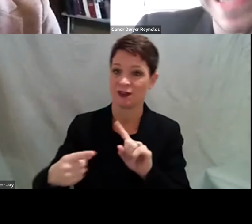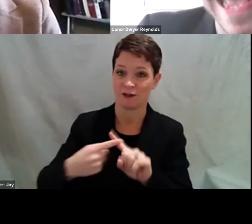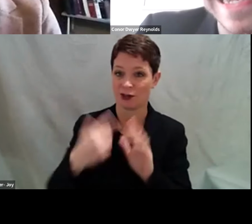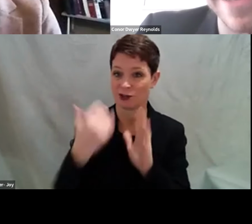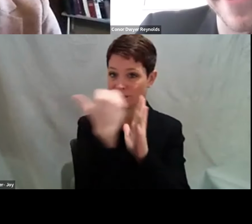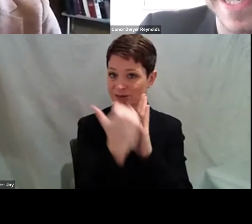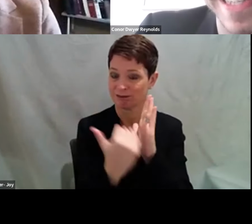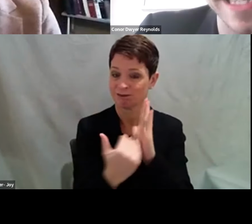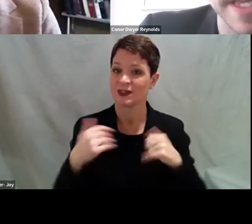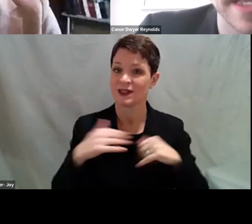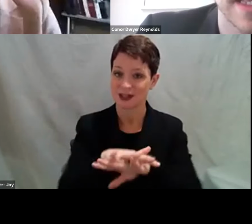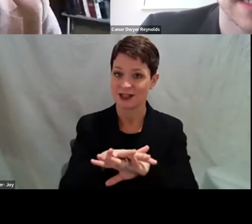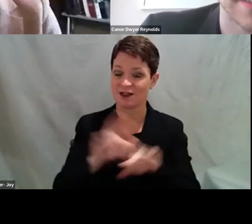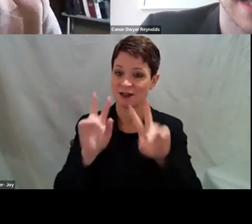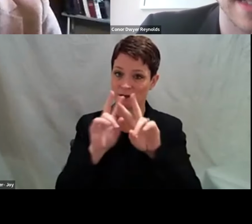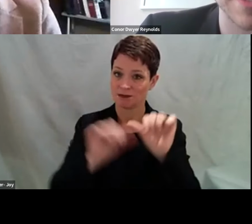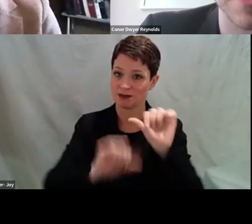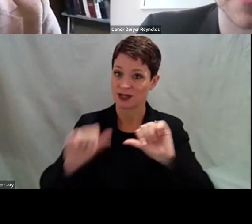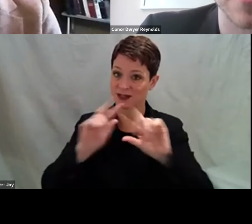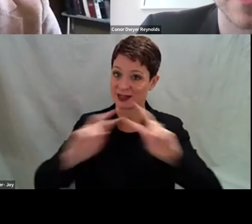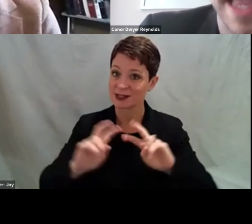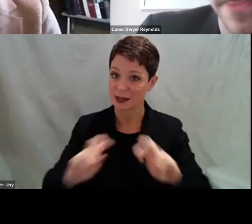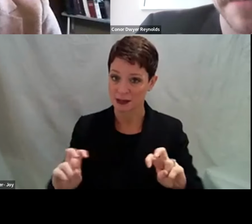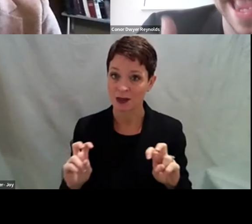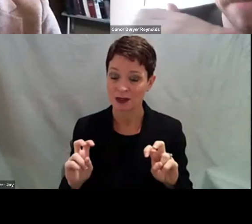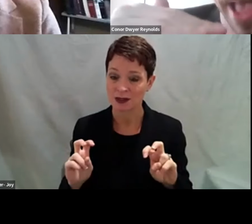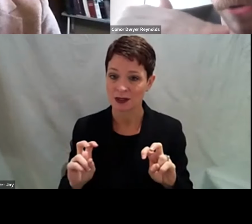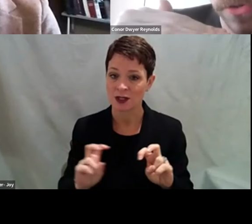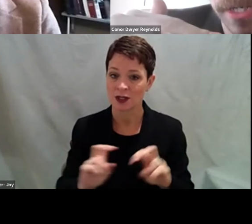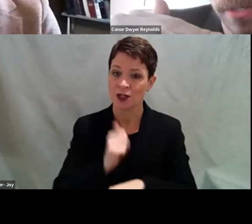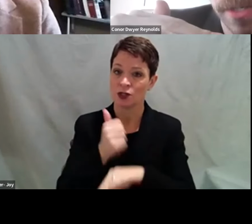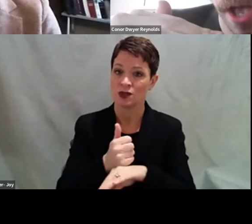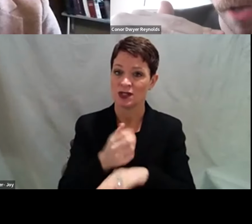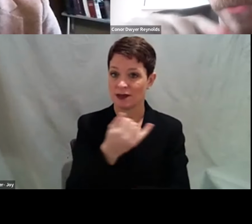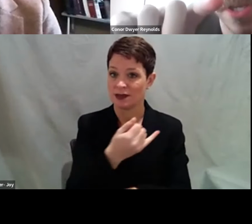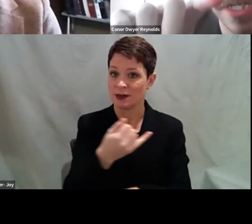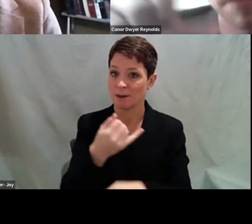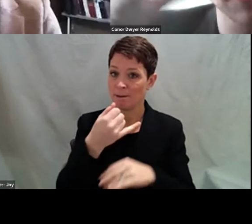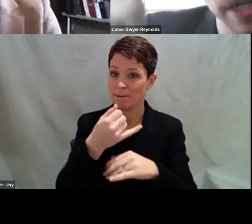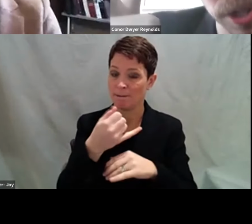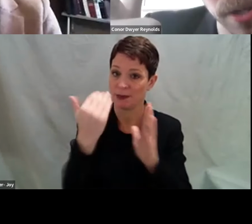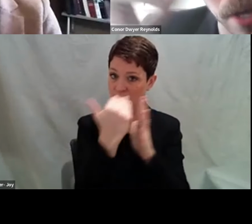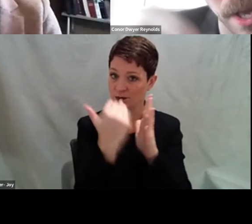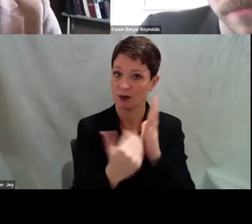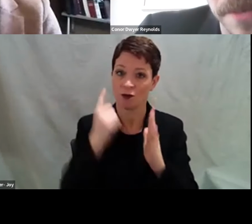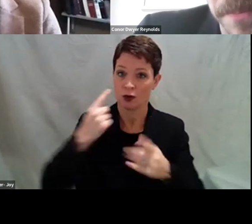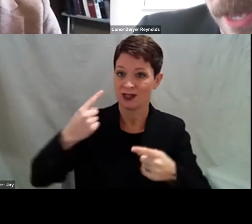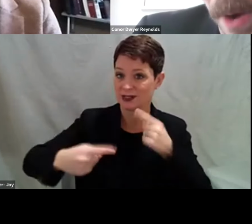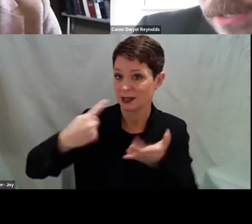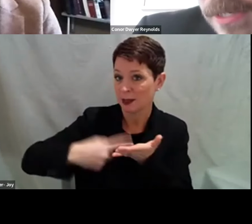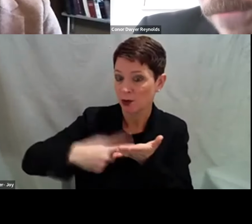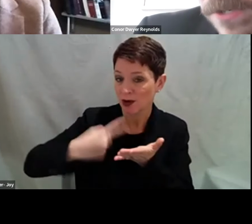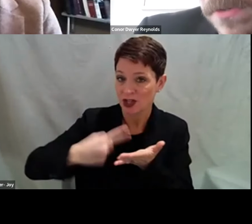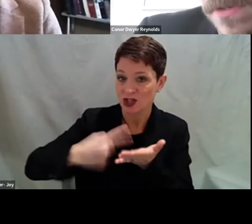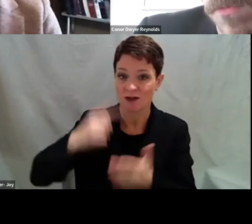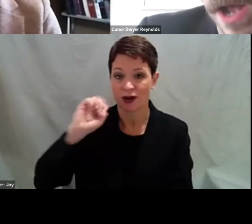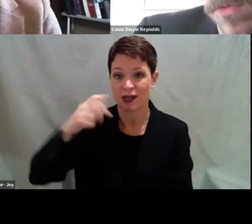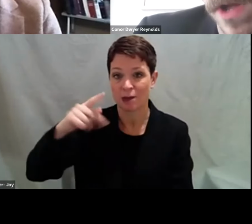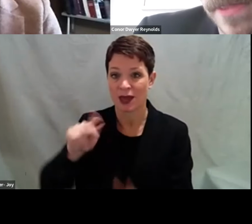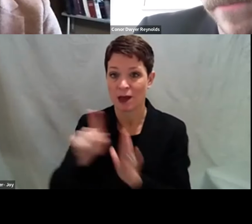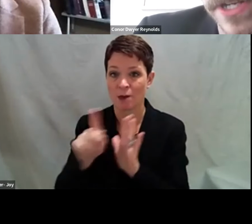integrated scientific assessment to set the boundaries of the deliberation of EPA policy